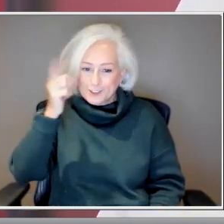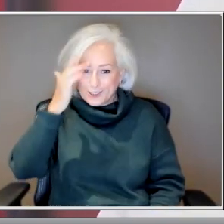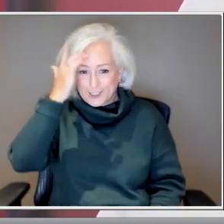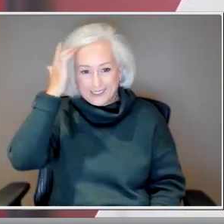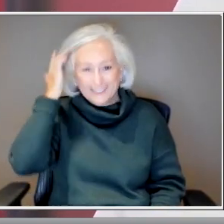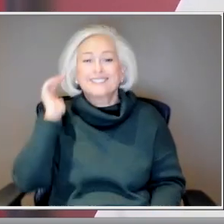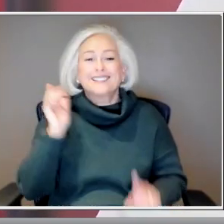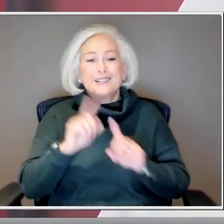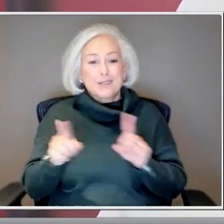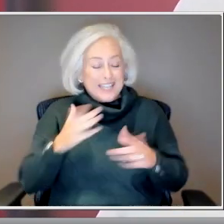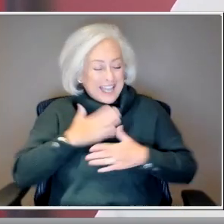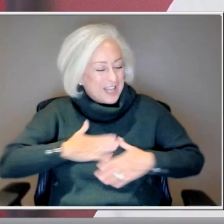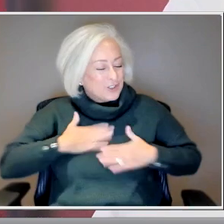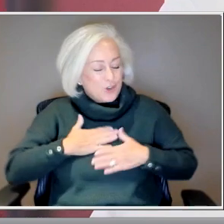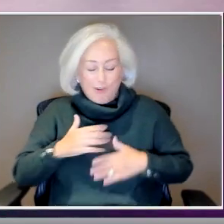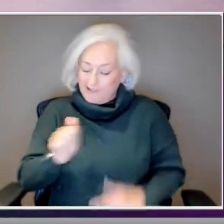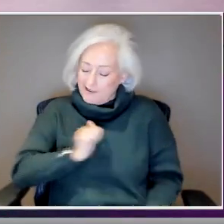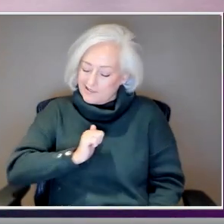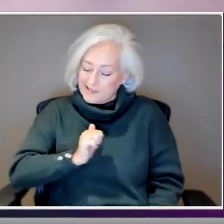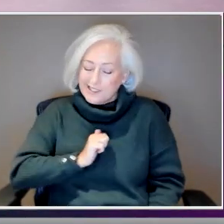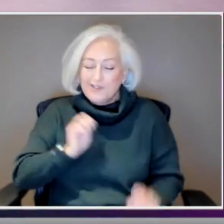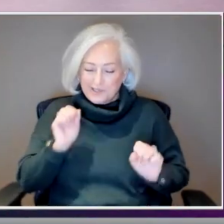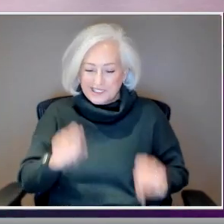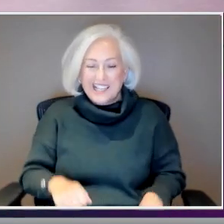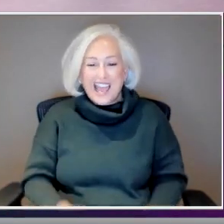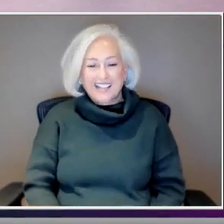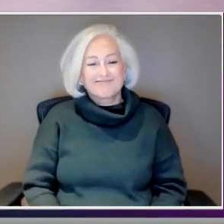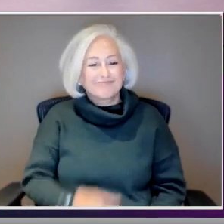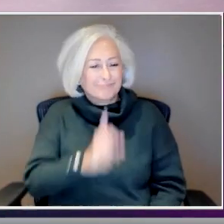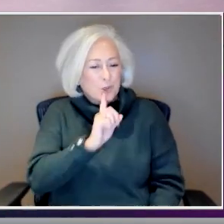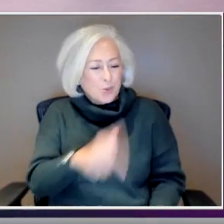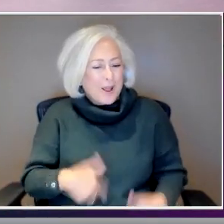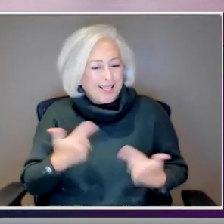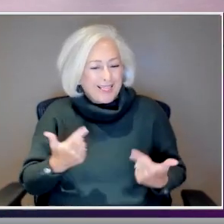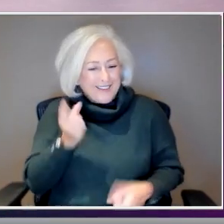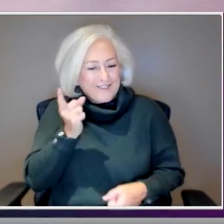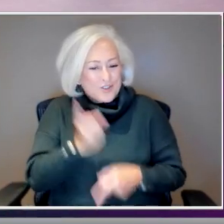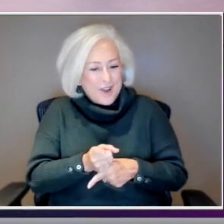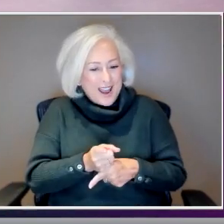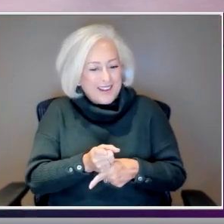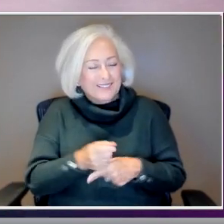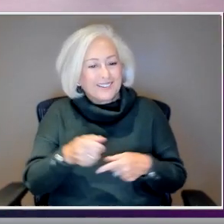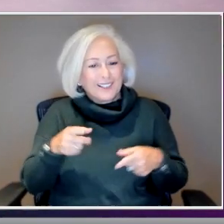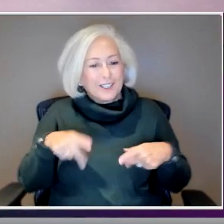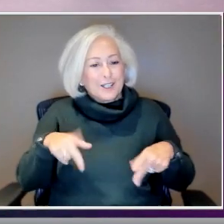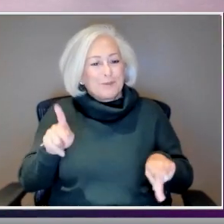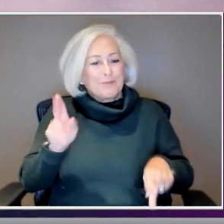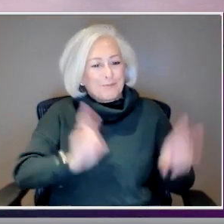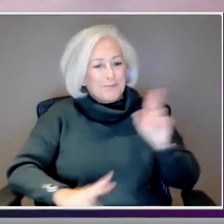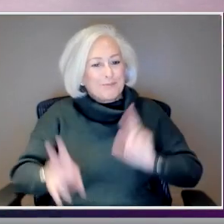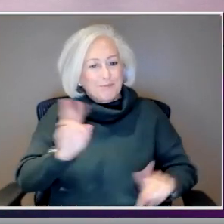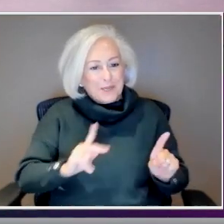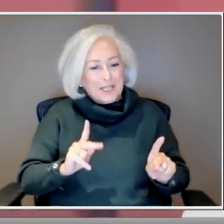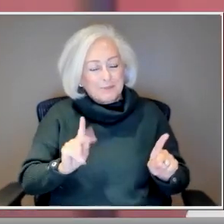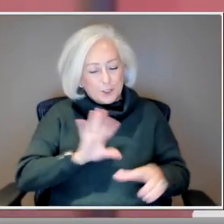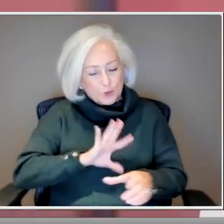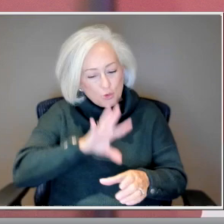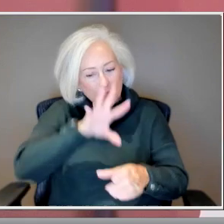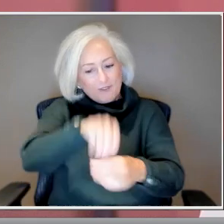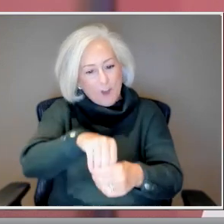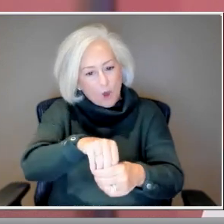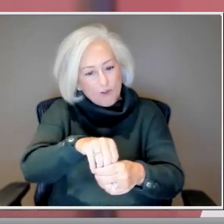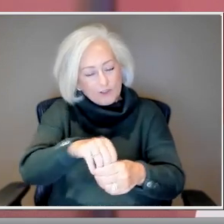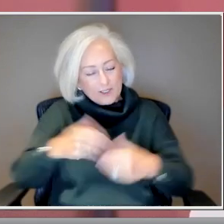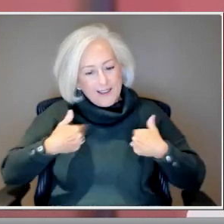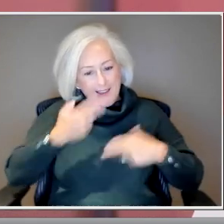be realistic. Yes. Trying to be realistic. Realistic, allowing people to still participate and have fun. You know, I sometimes will tell my